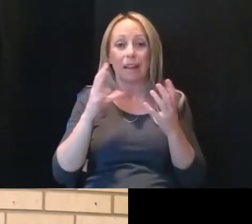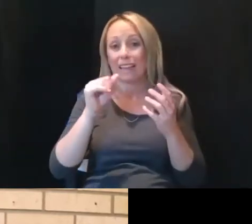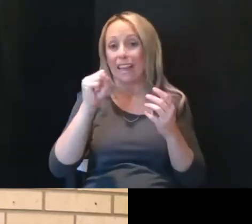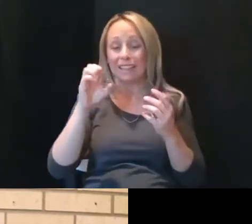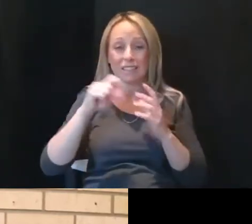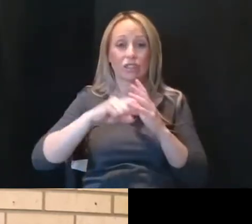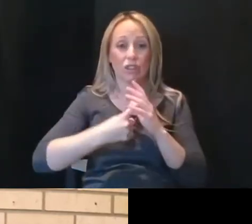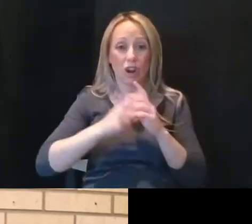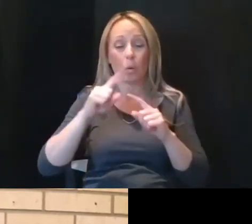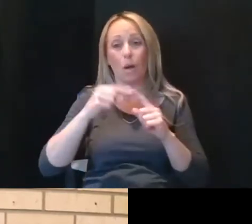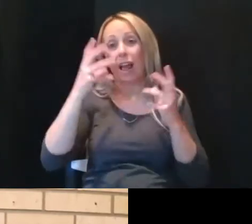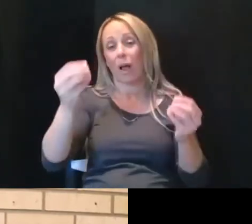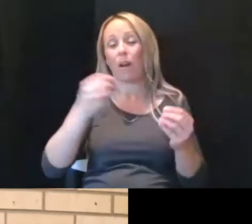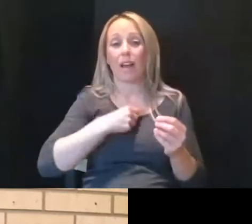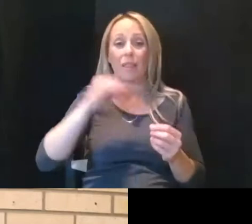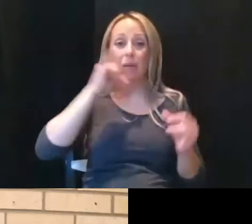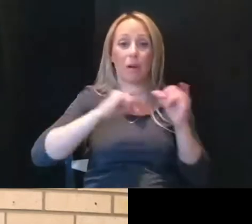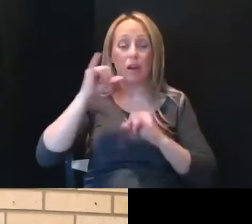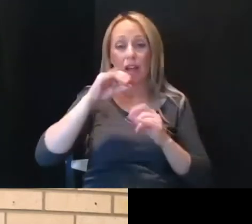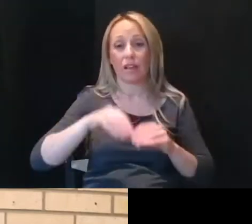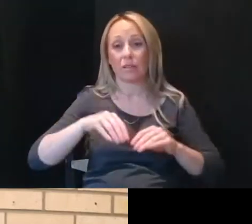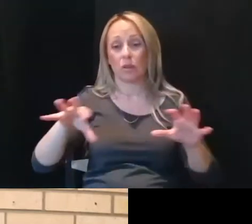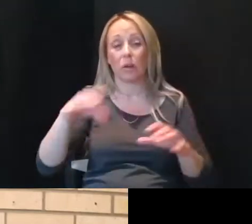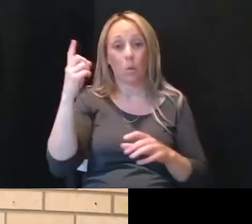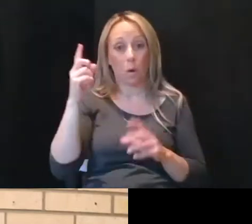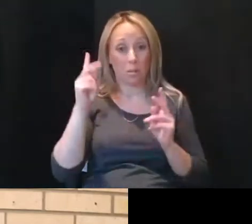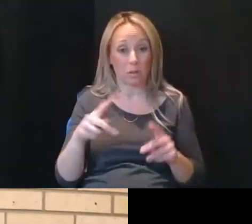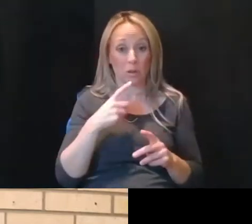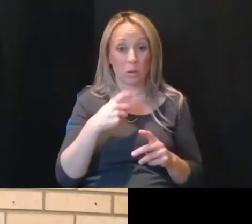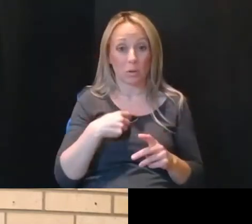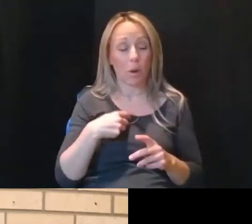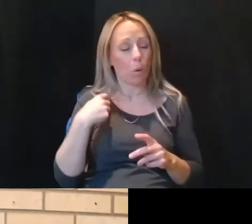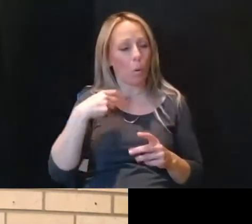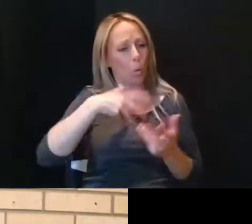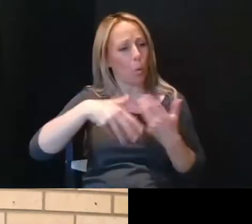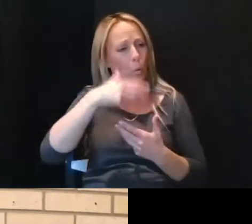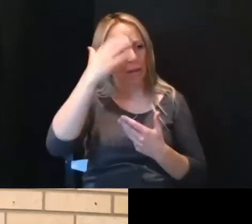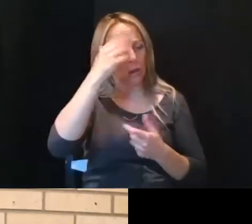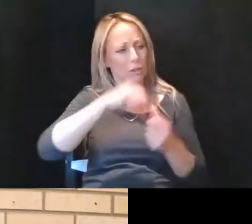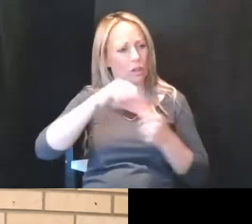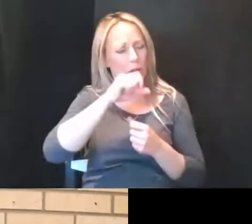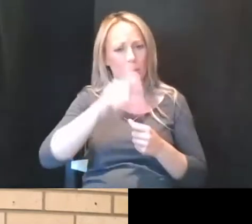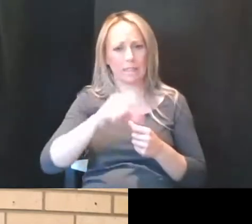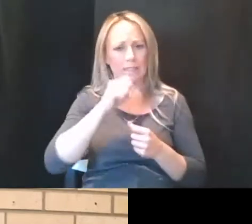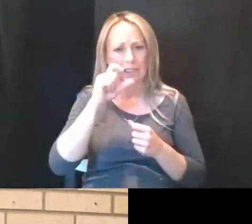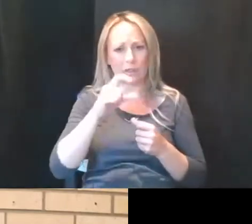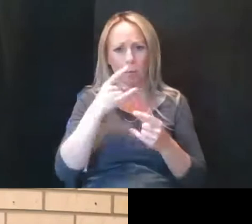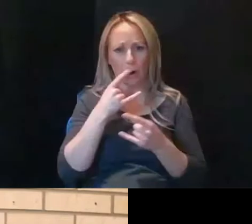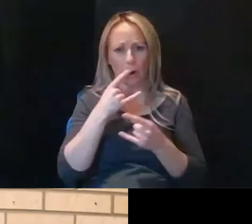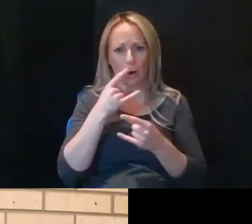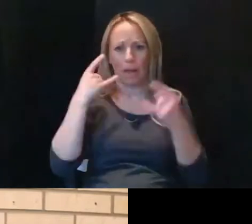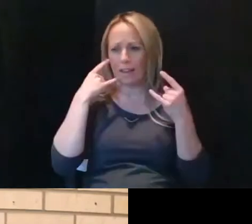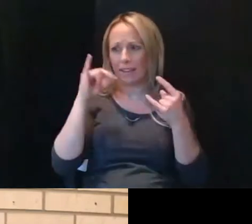spread to hundreds more. One person told me that we all knew each other, so we didn't need to wear masks. That's not